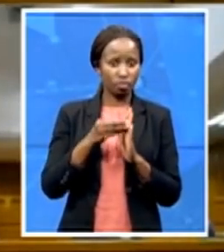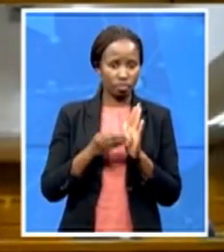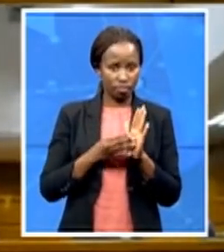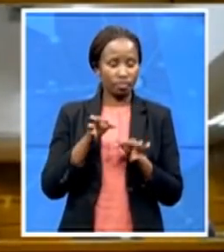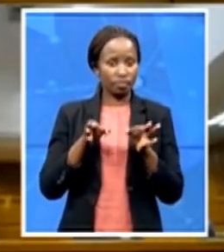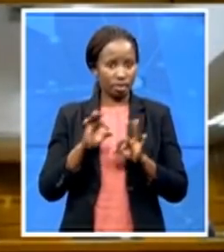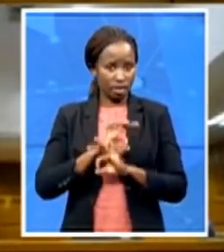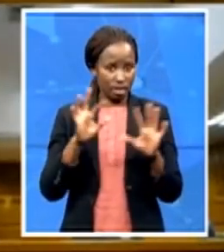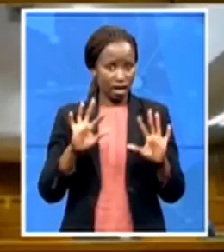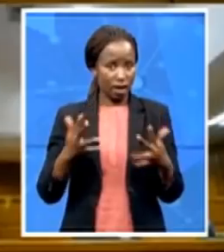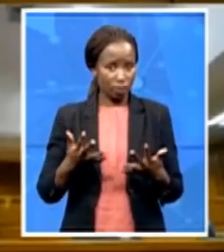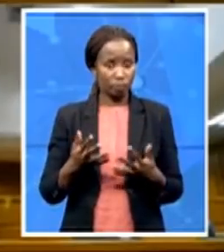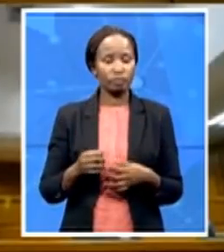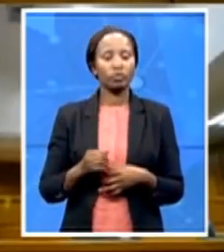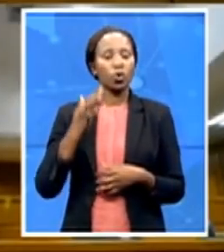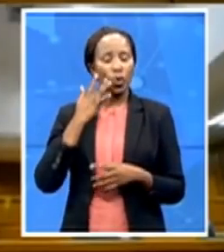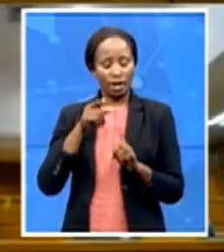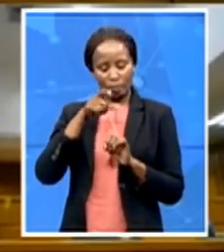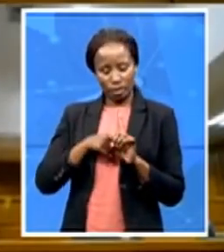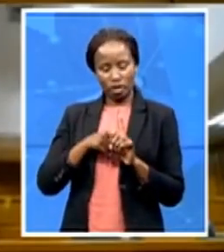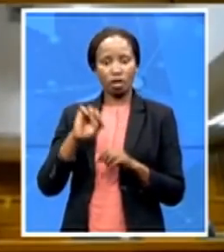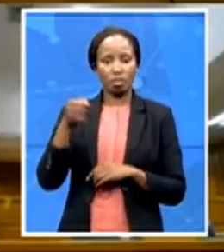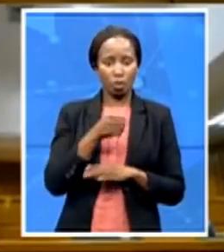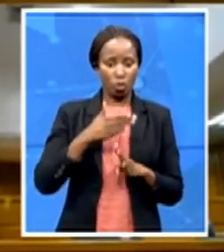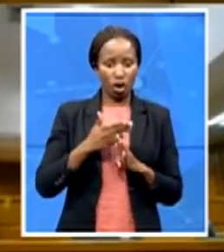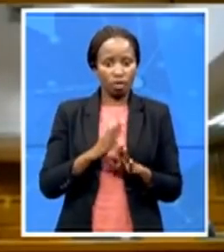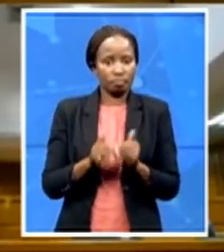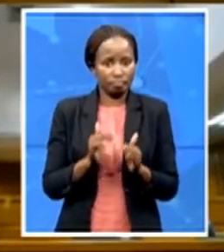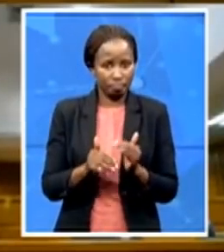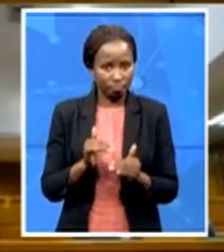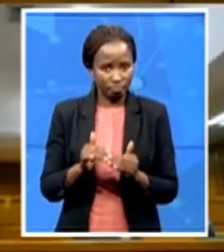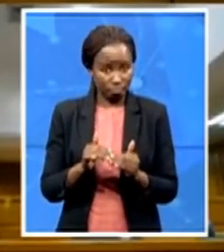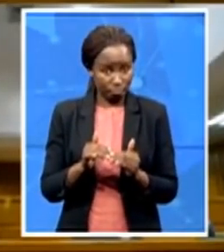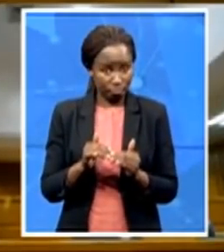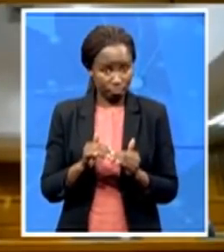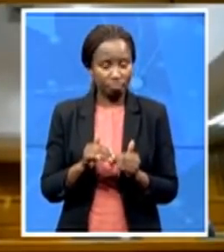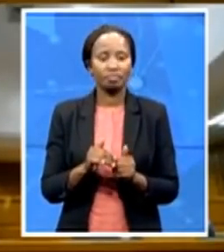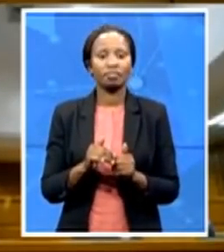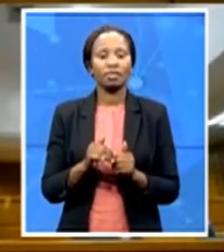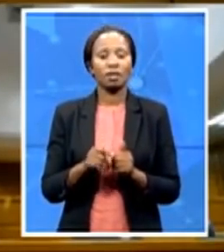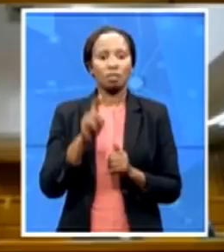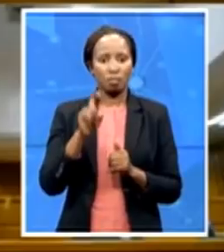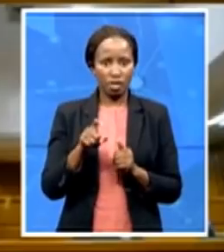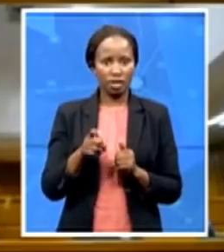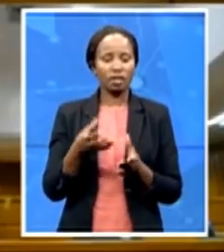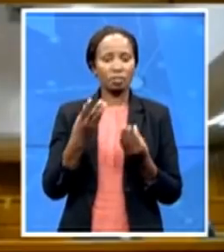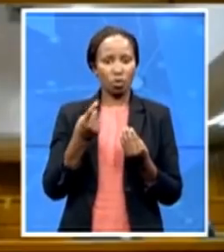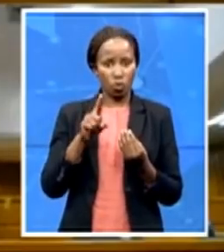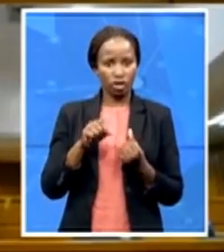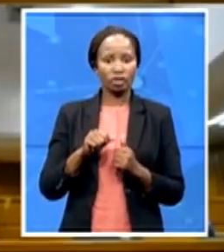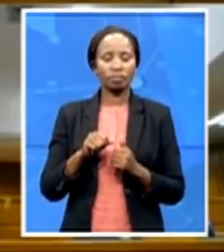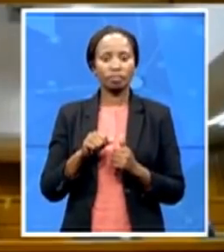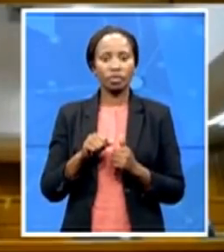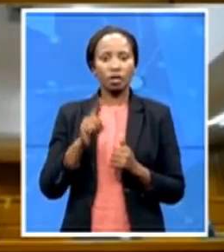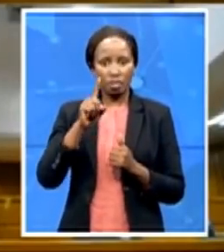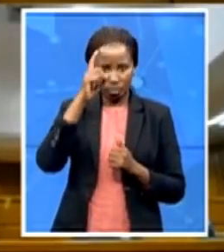office, however grave that may be. And I suppose a third factor that the court can take into account is the court knows the facts.